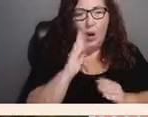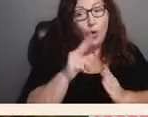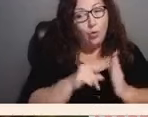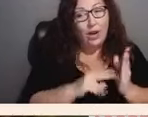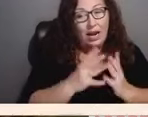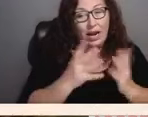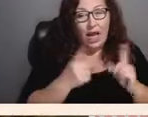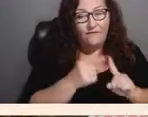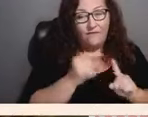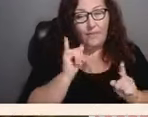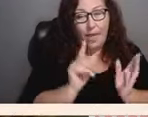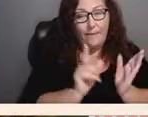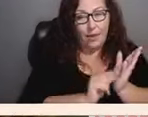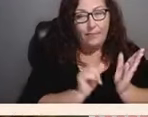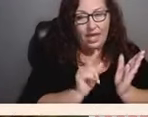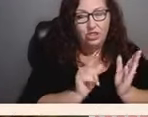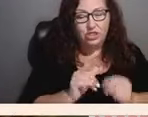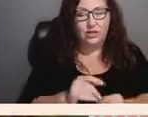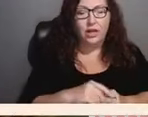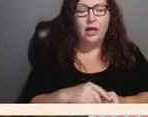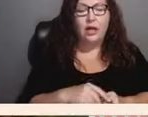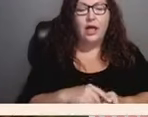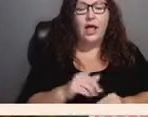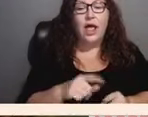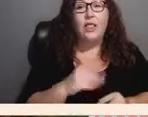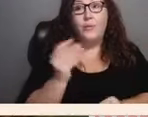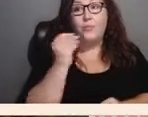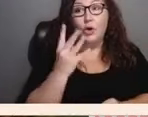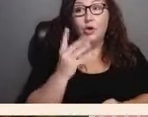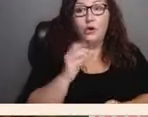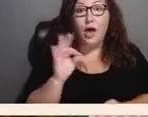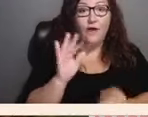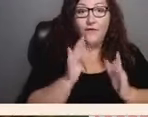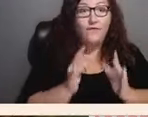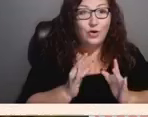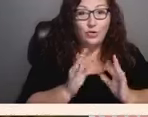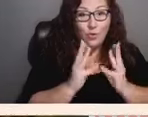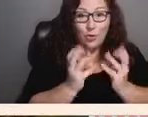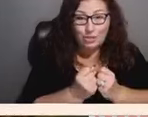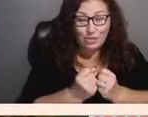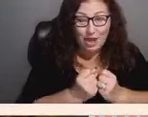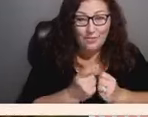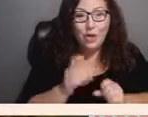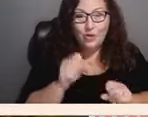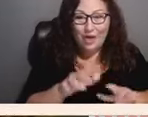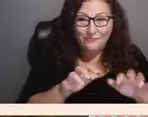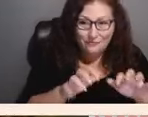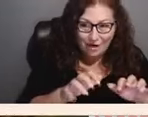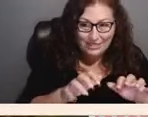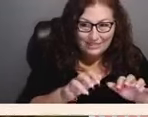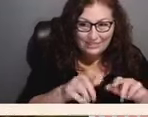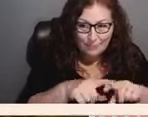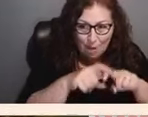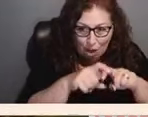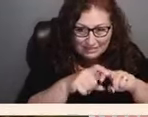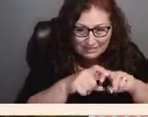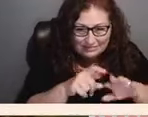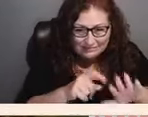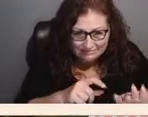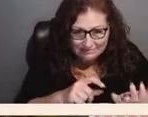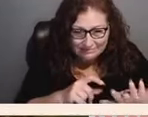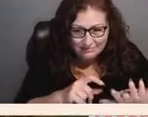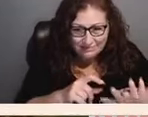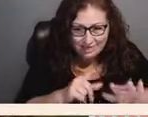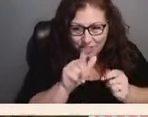publication, okay? And the beauty of a virtual workshop, you can freeze at a certain